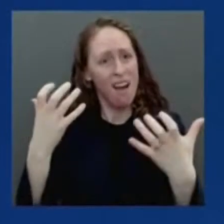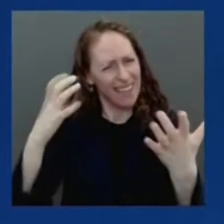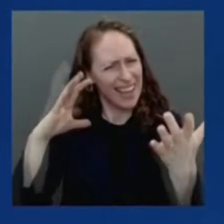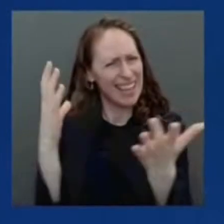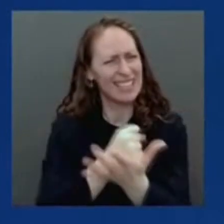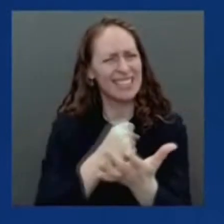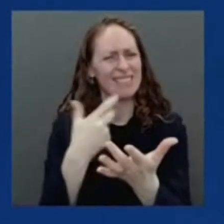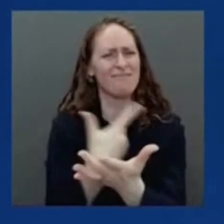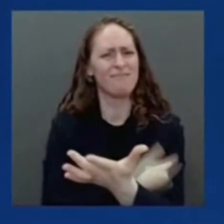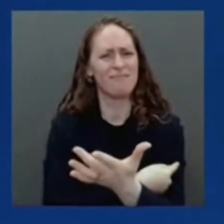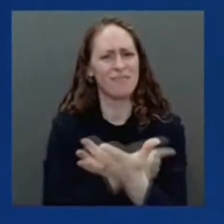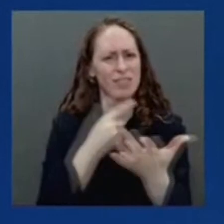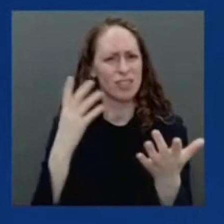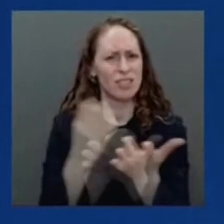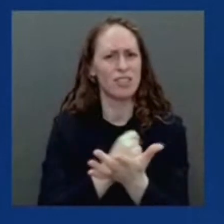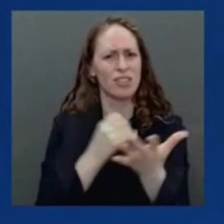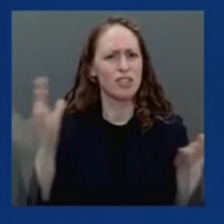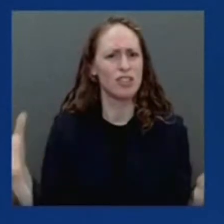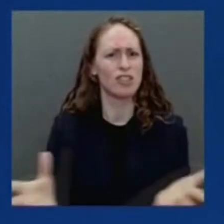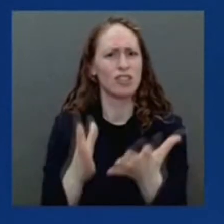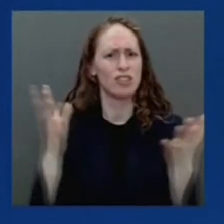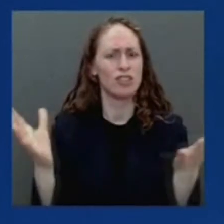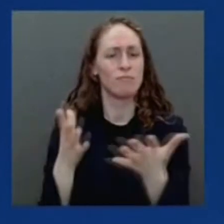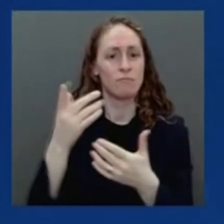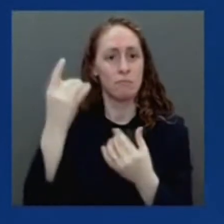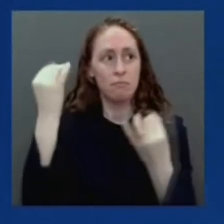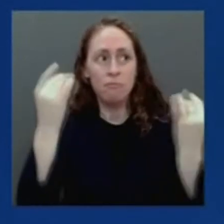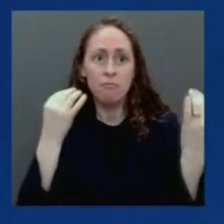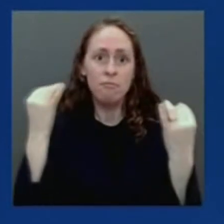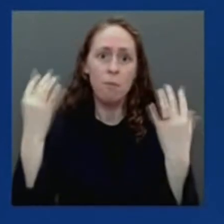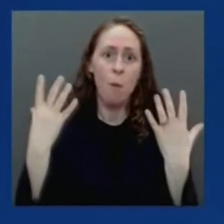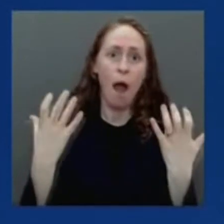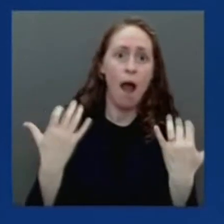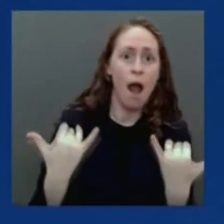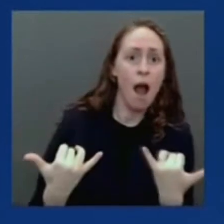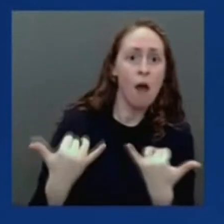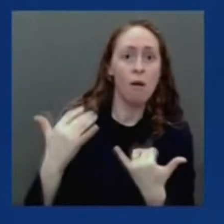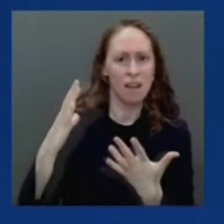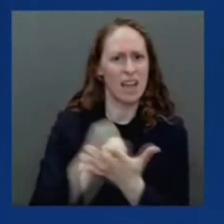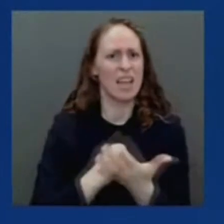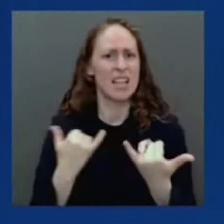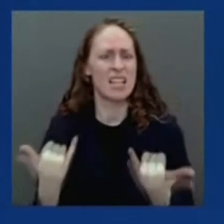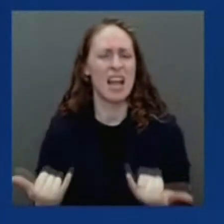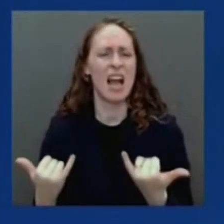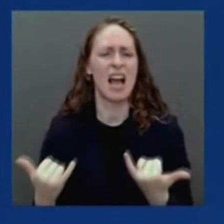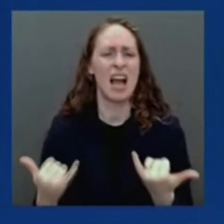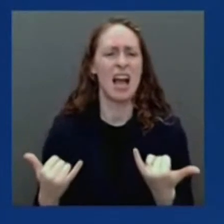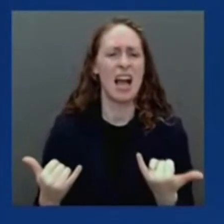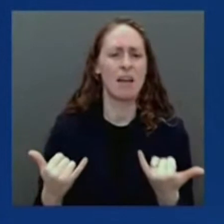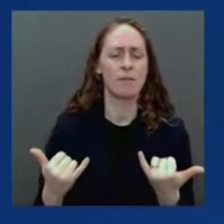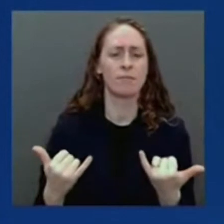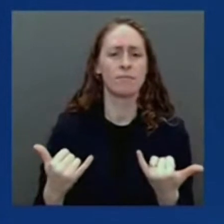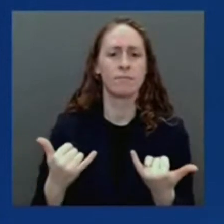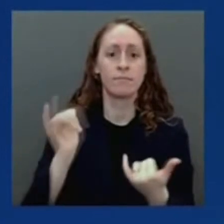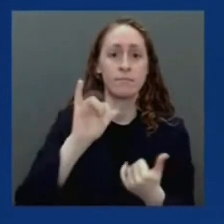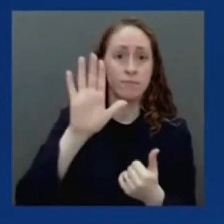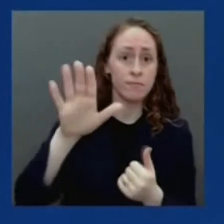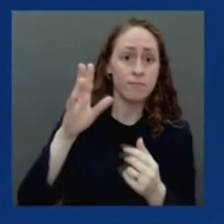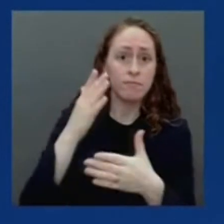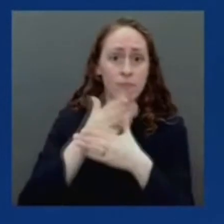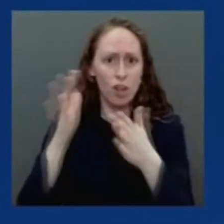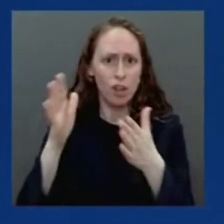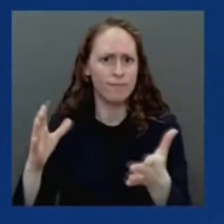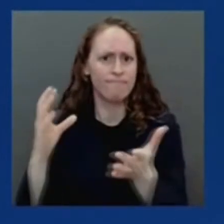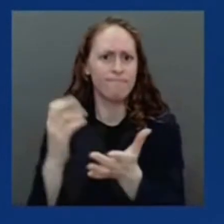future, as well as their partners. And anyone who's vaccinated and pregnant, breastfeeding, trying to get pregnant now,